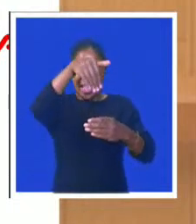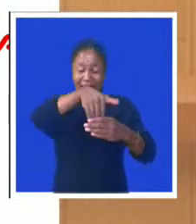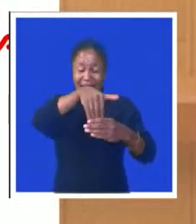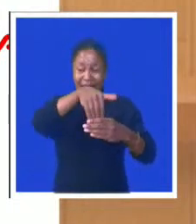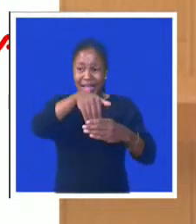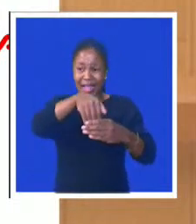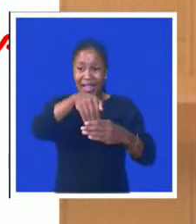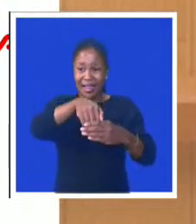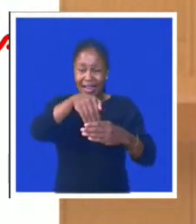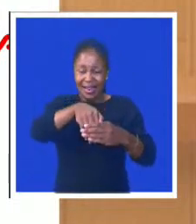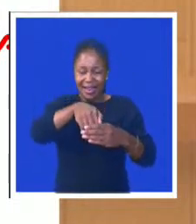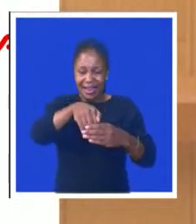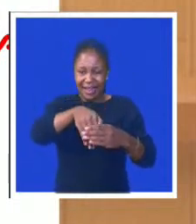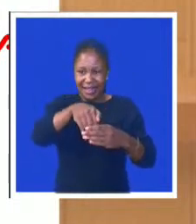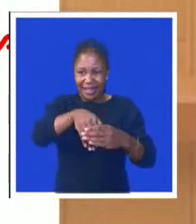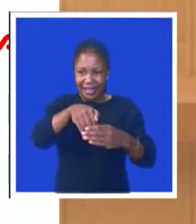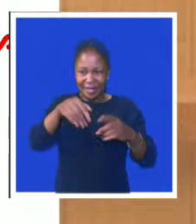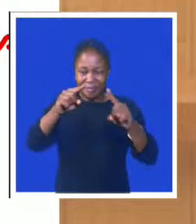box.